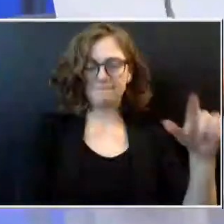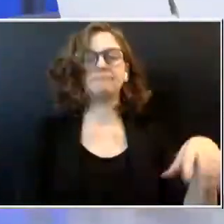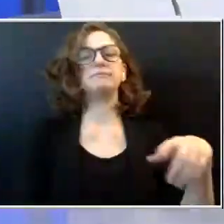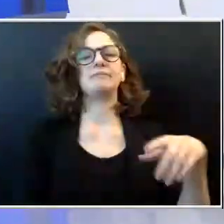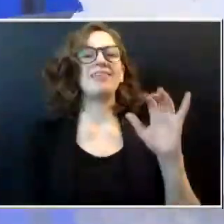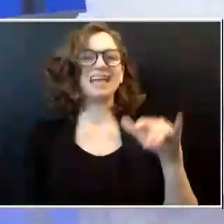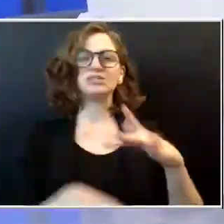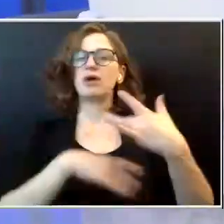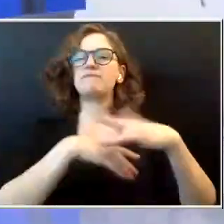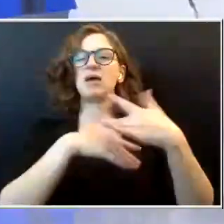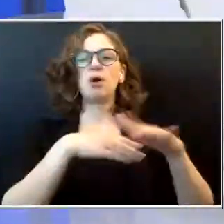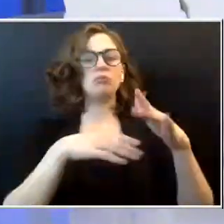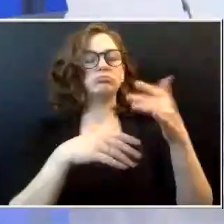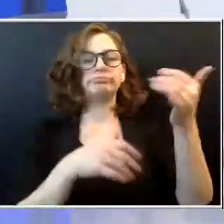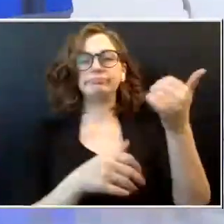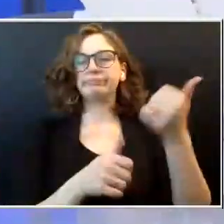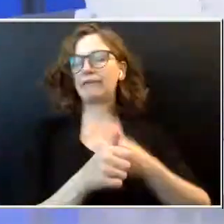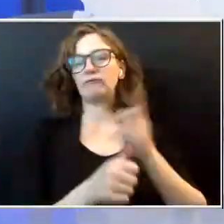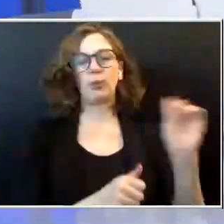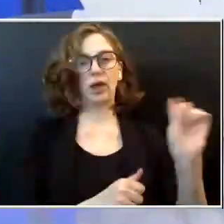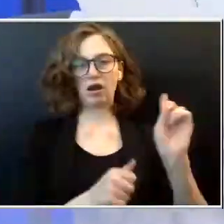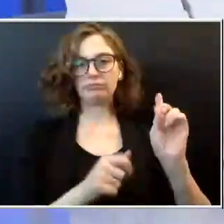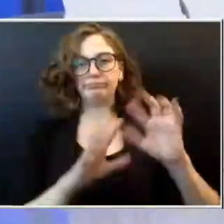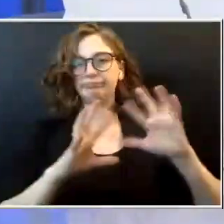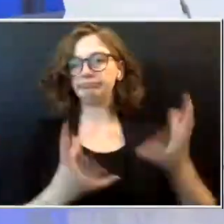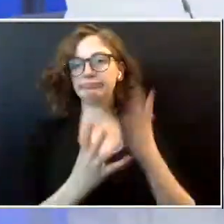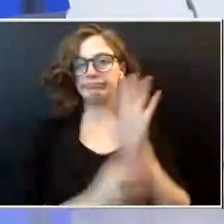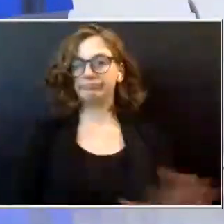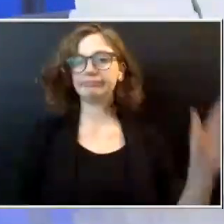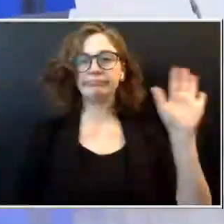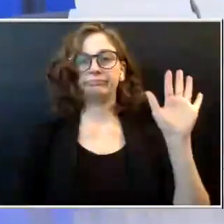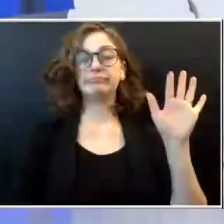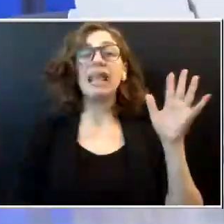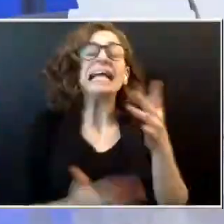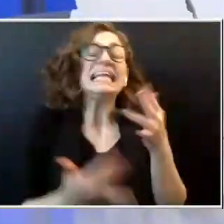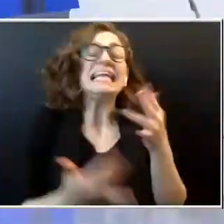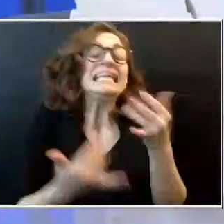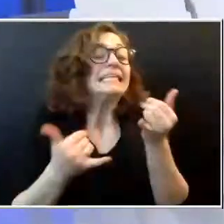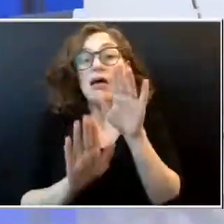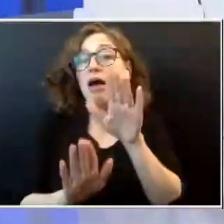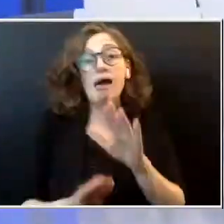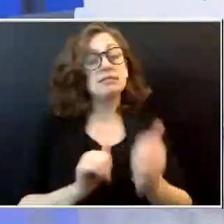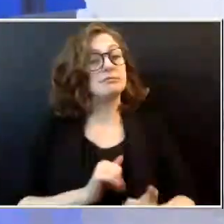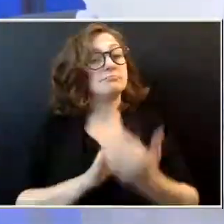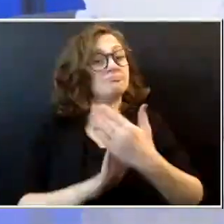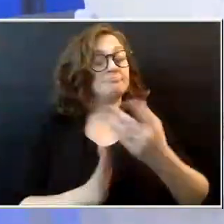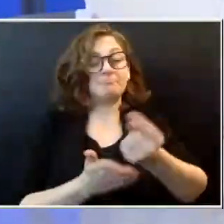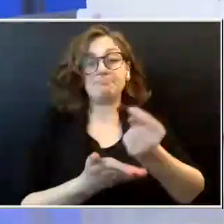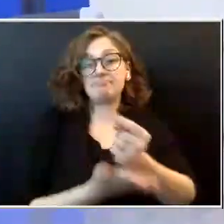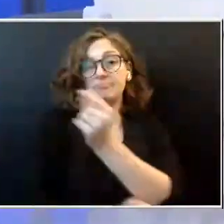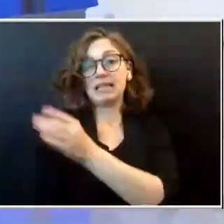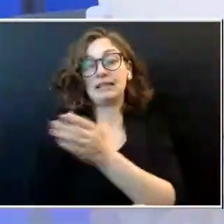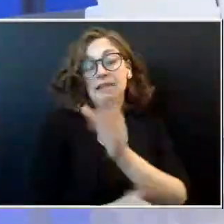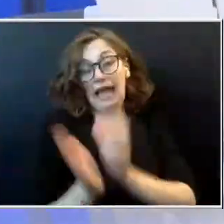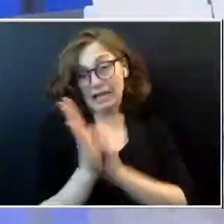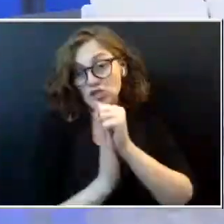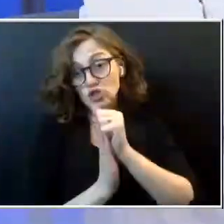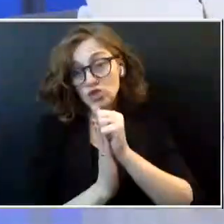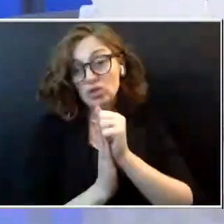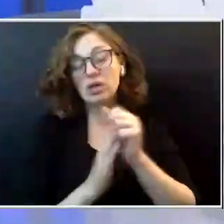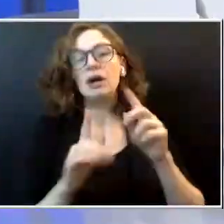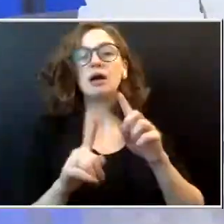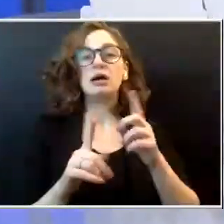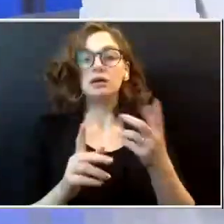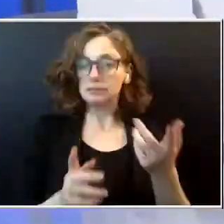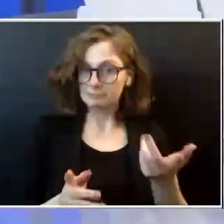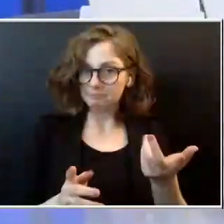is most common, and is still, again, an excellent way of treating cancer patients. But by no means is this inferior, but it